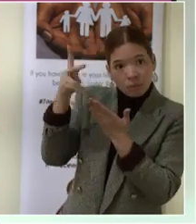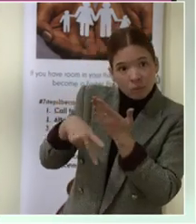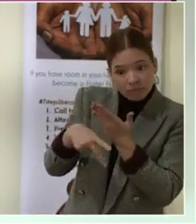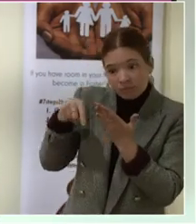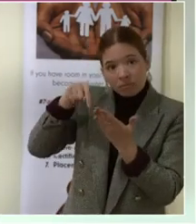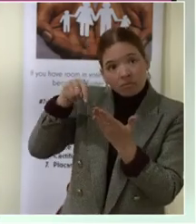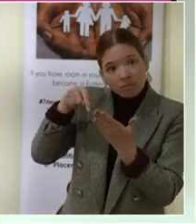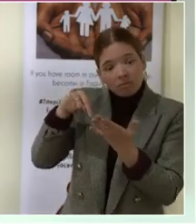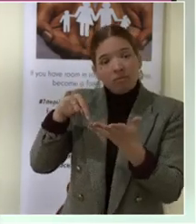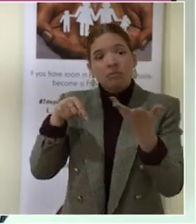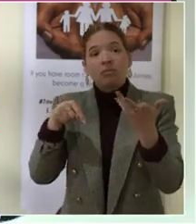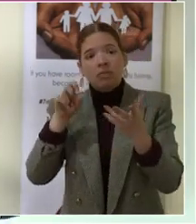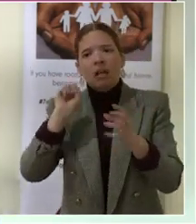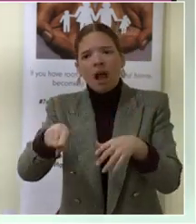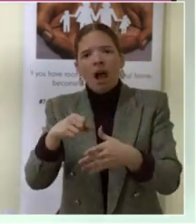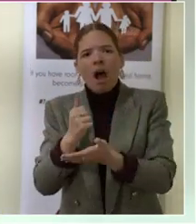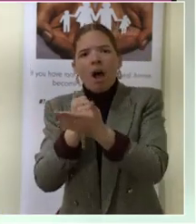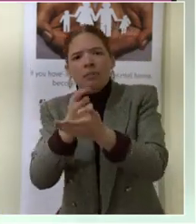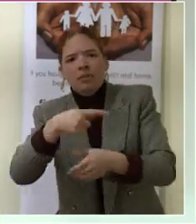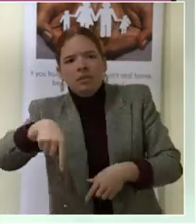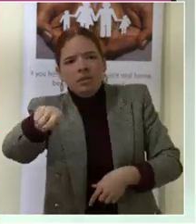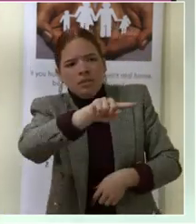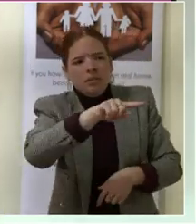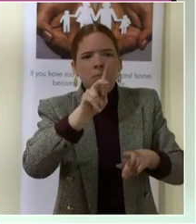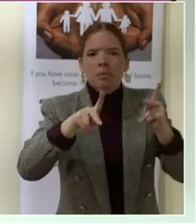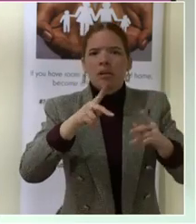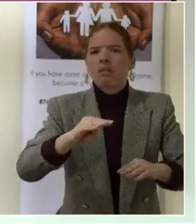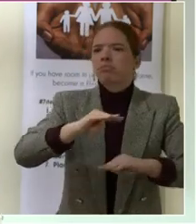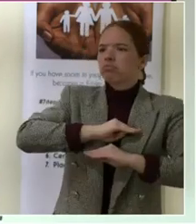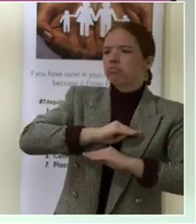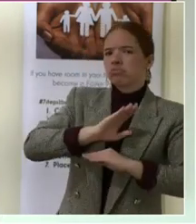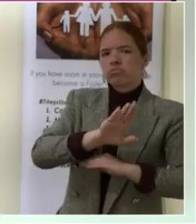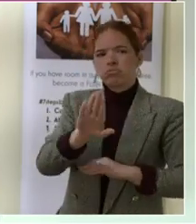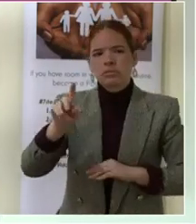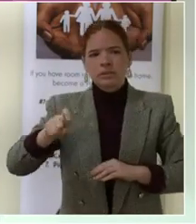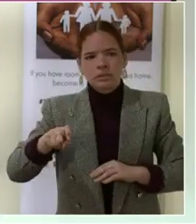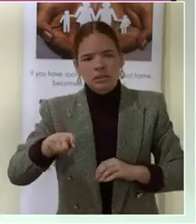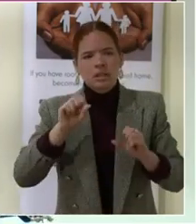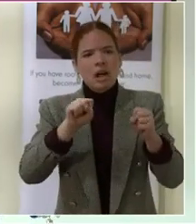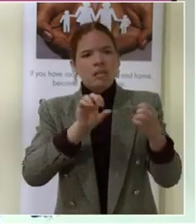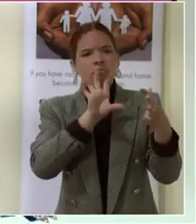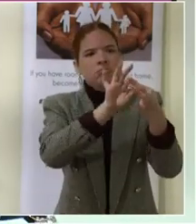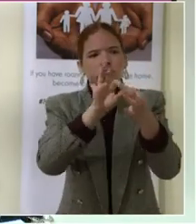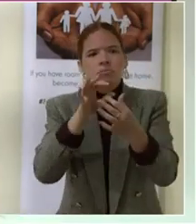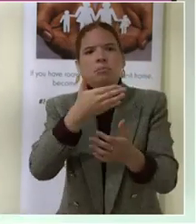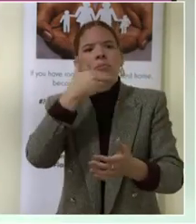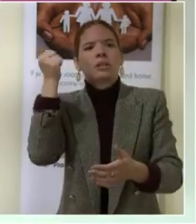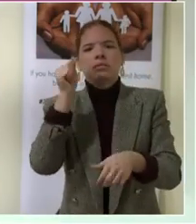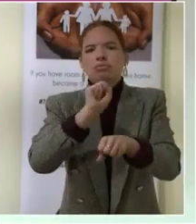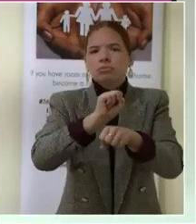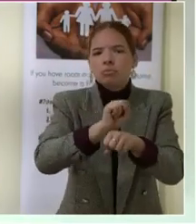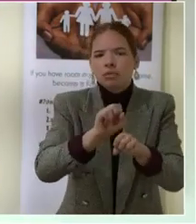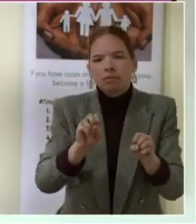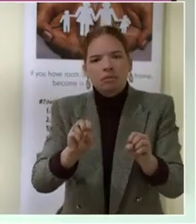they are and help connect to great employment, better employment,